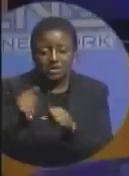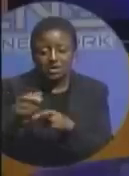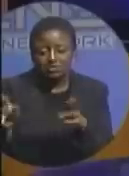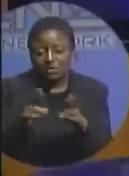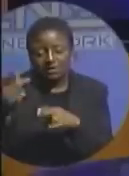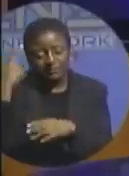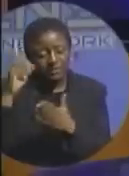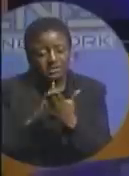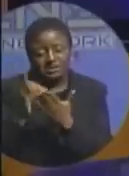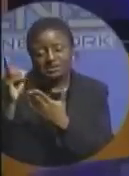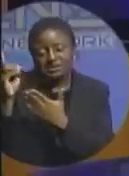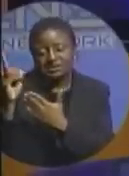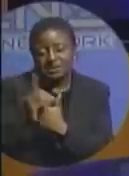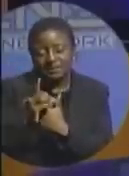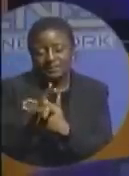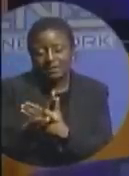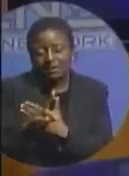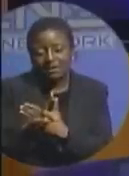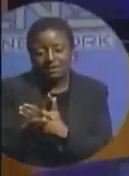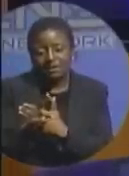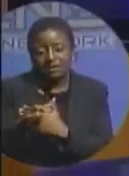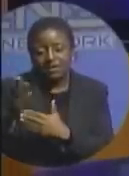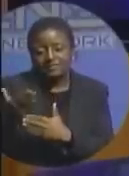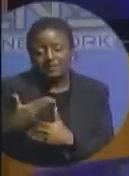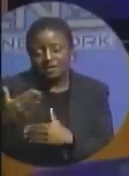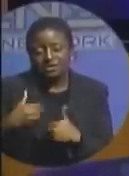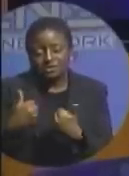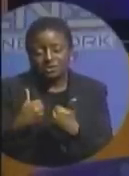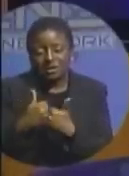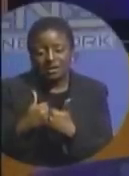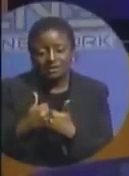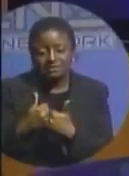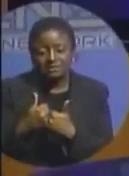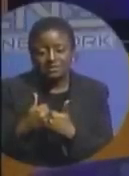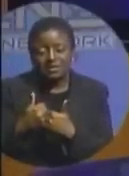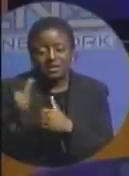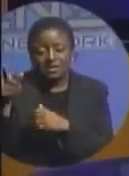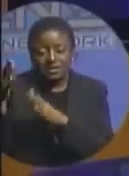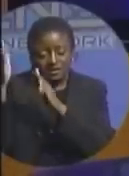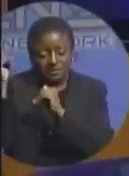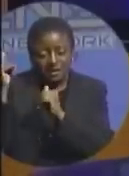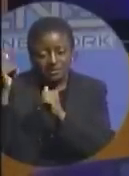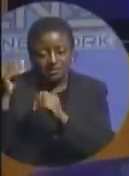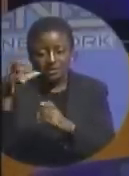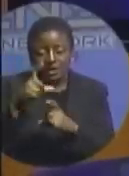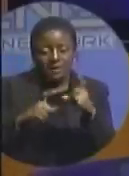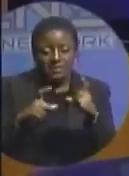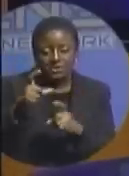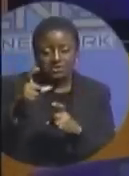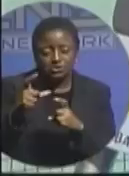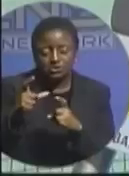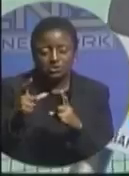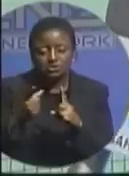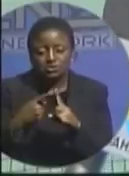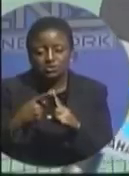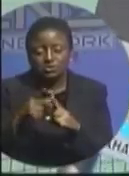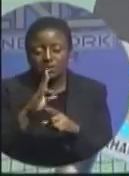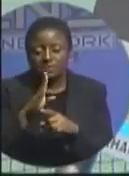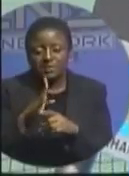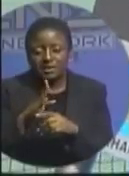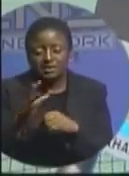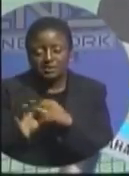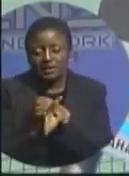December Invitational. President Donaldson says he expects the competition to be stiff. All the players are welcome to